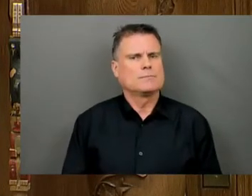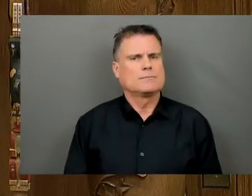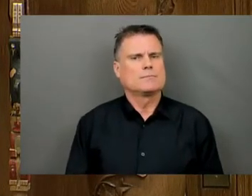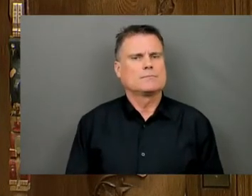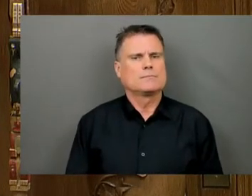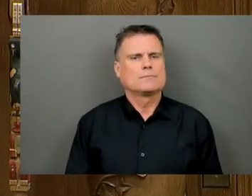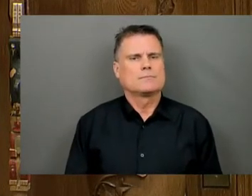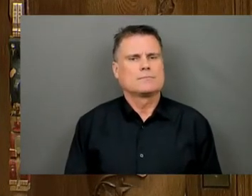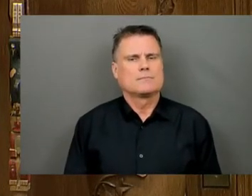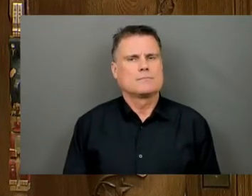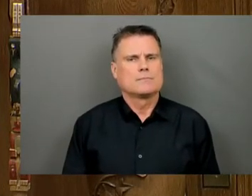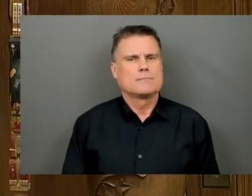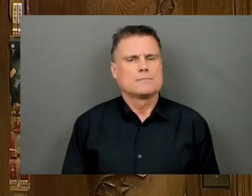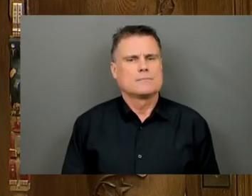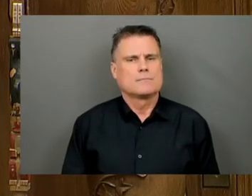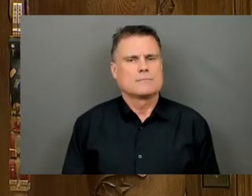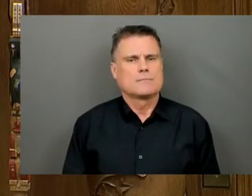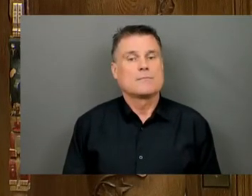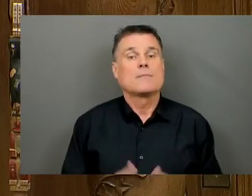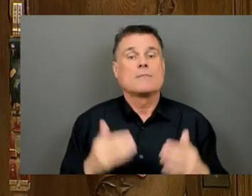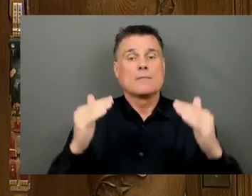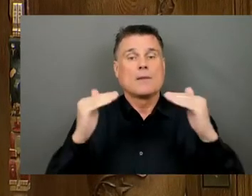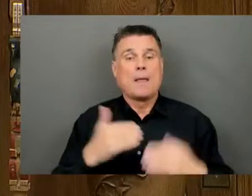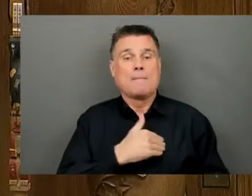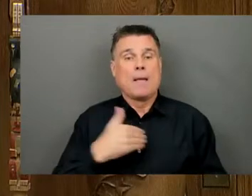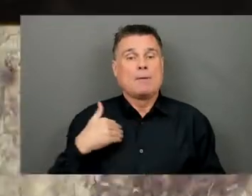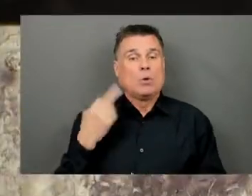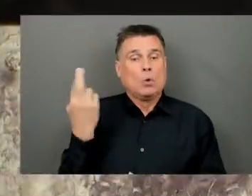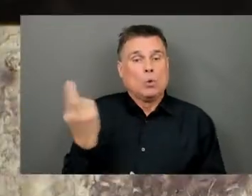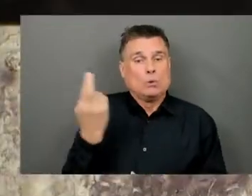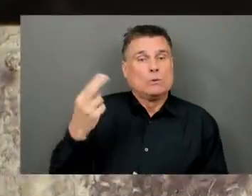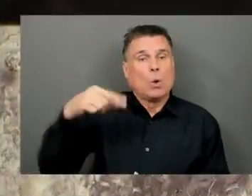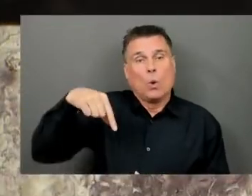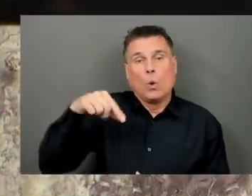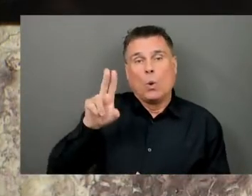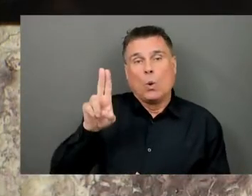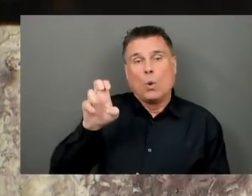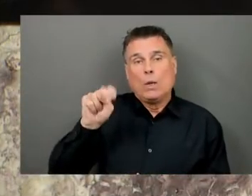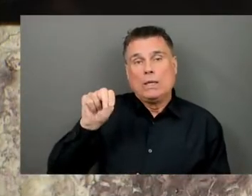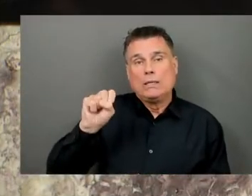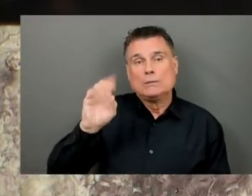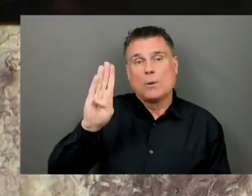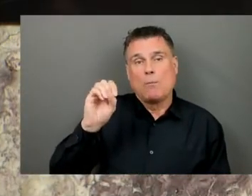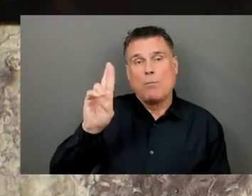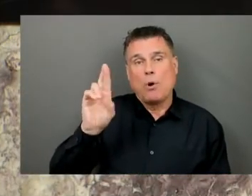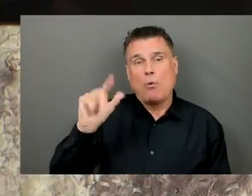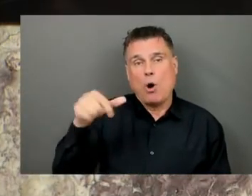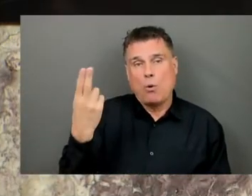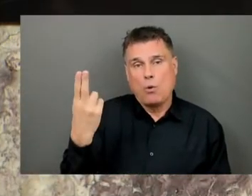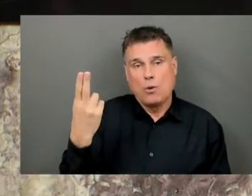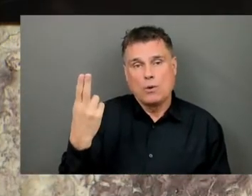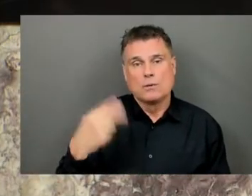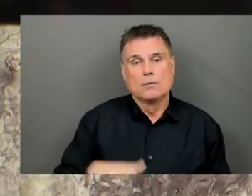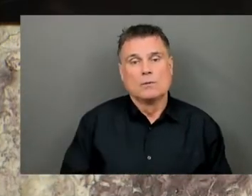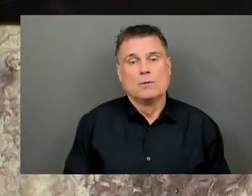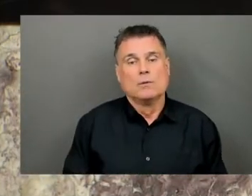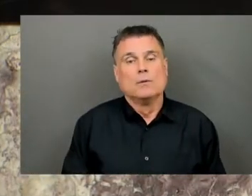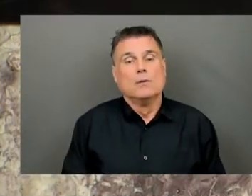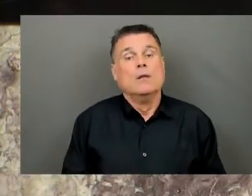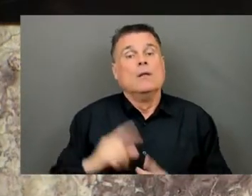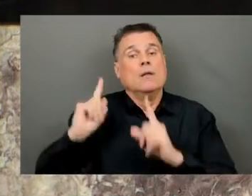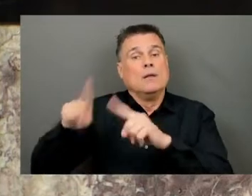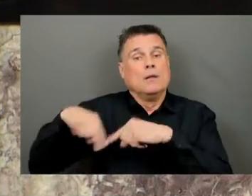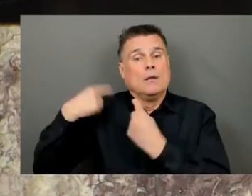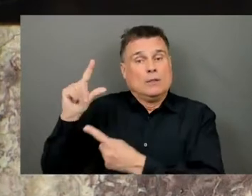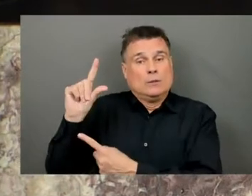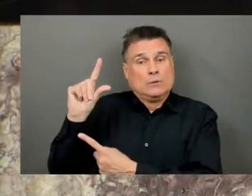Member for Richmond Queensborough. Thank you, Mr. Speaker. Mr. Speaker, since 2017, April has been marked as Sikh Heritage Month